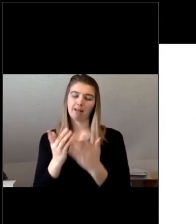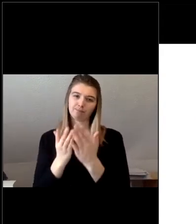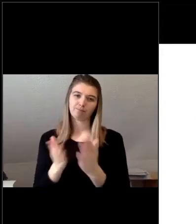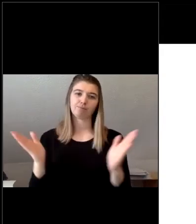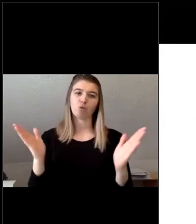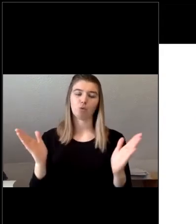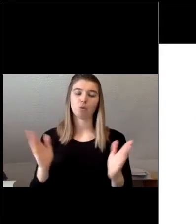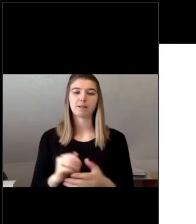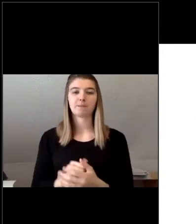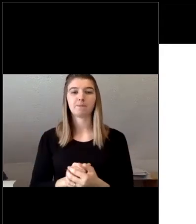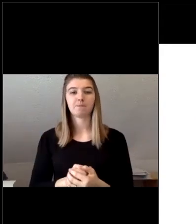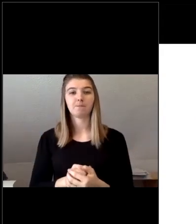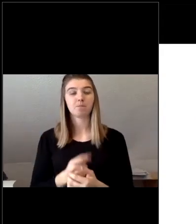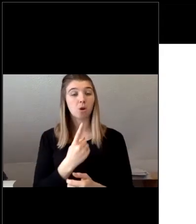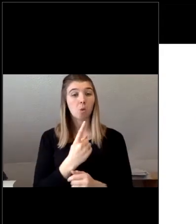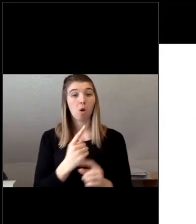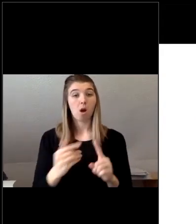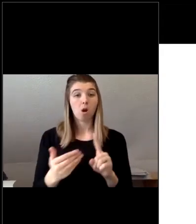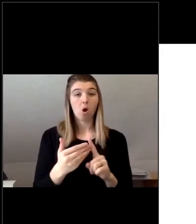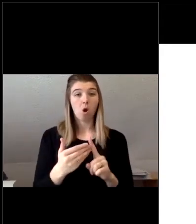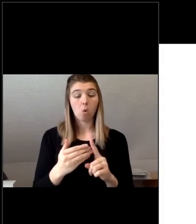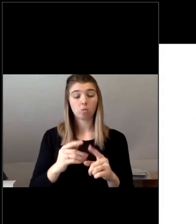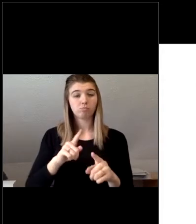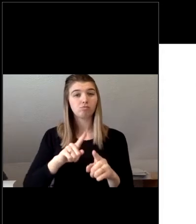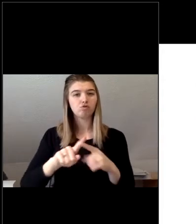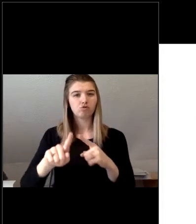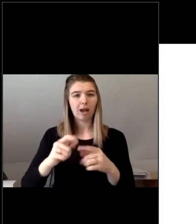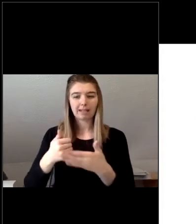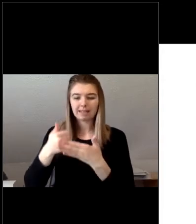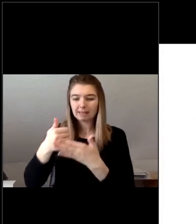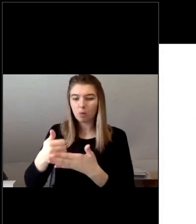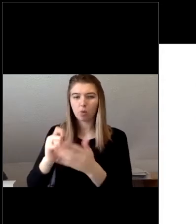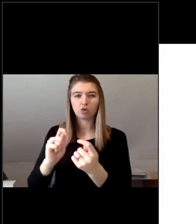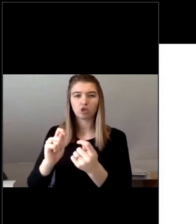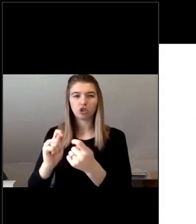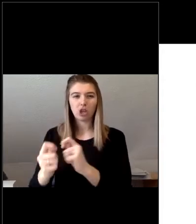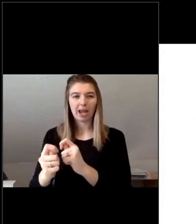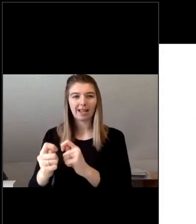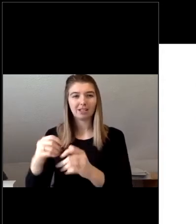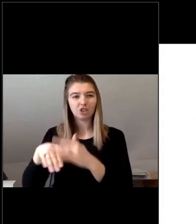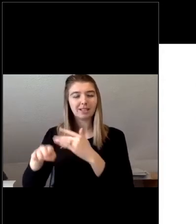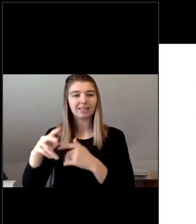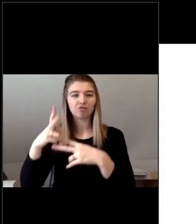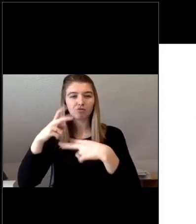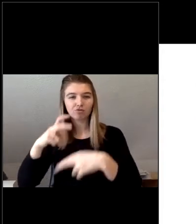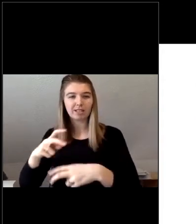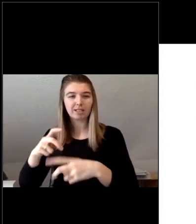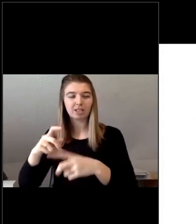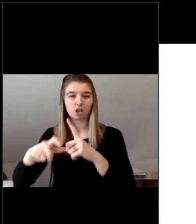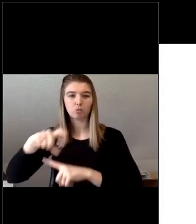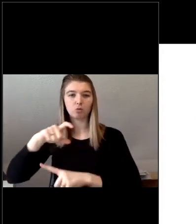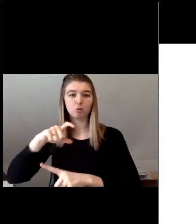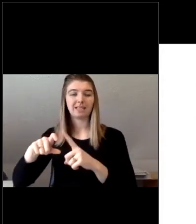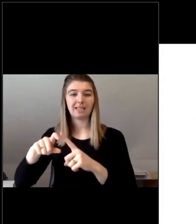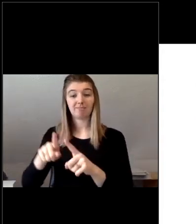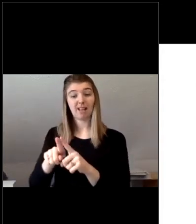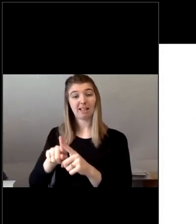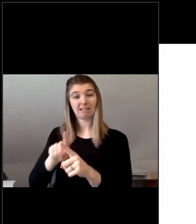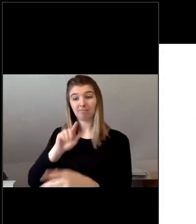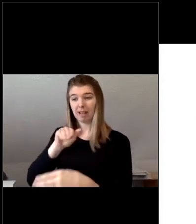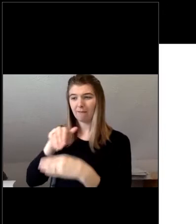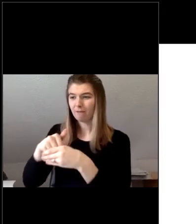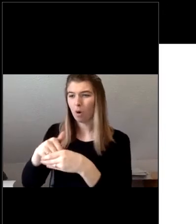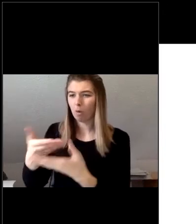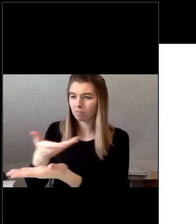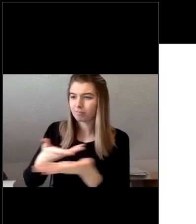to accelerate and support change in the research community and to be part of these conversations and increased